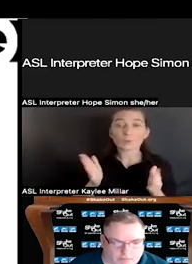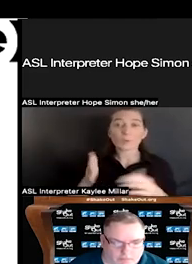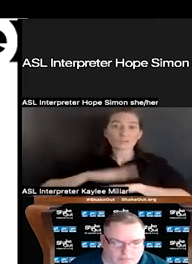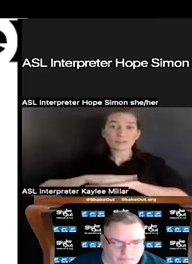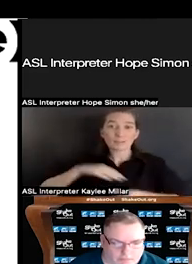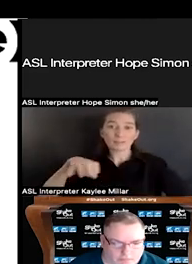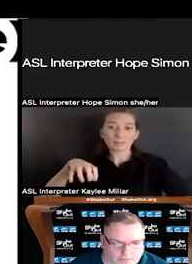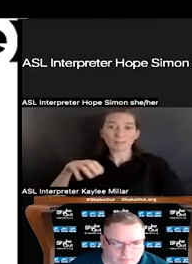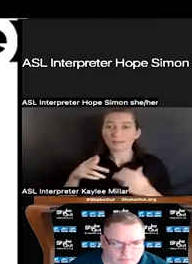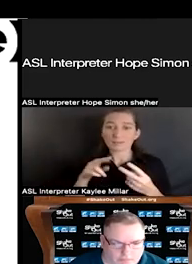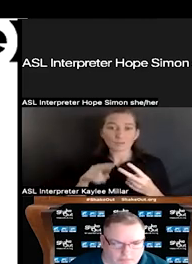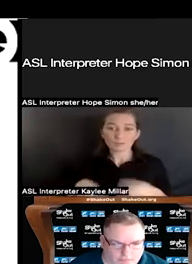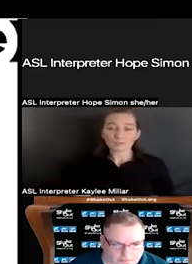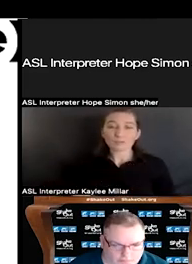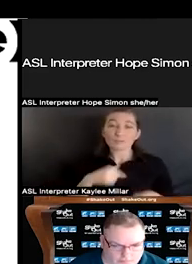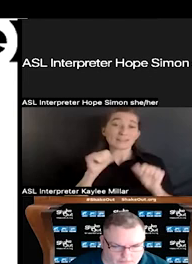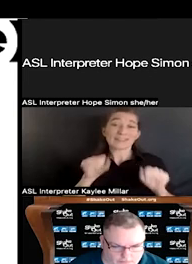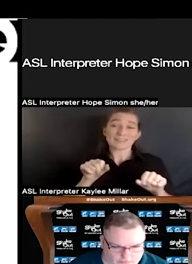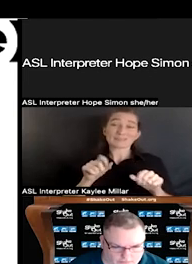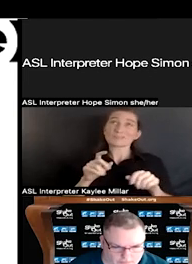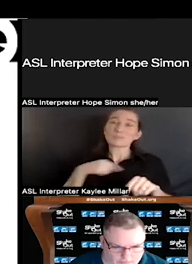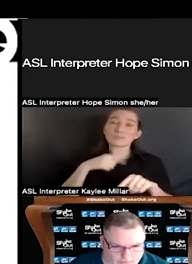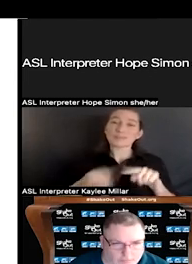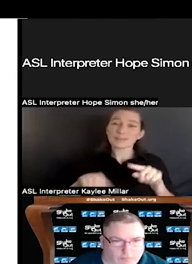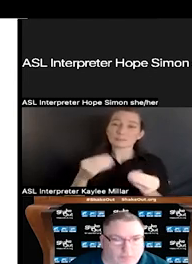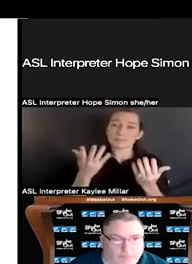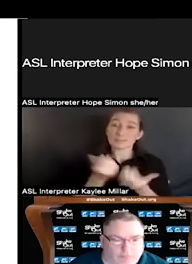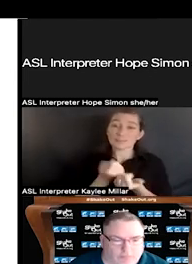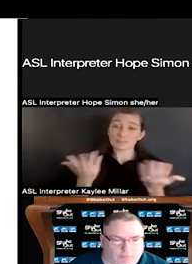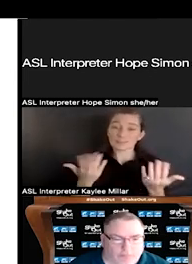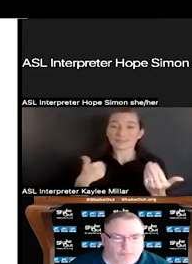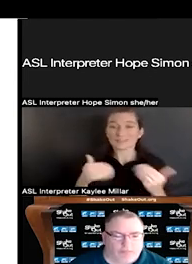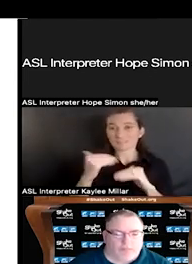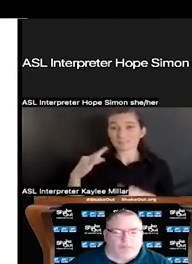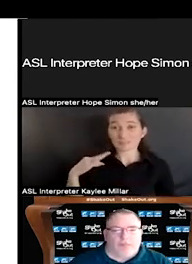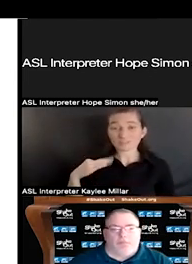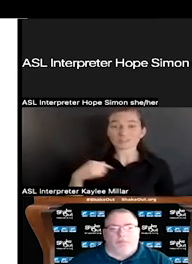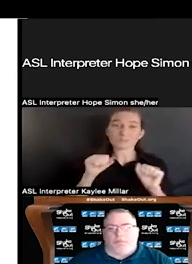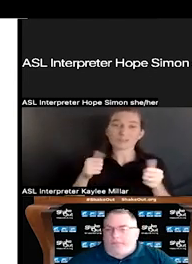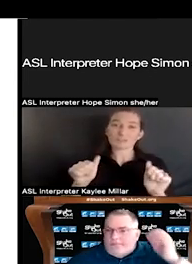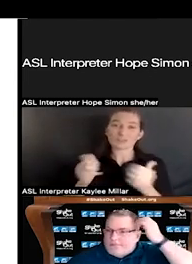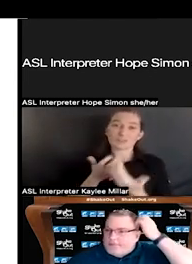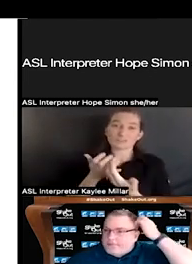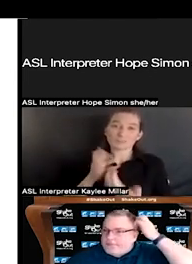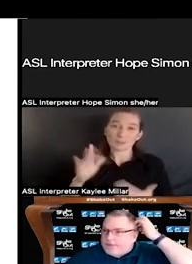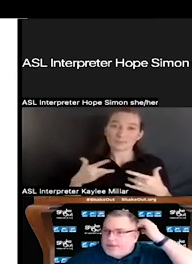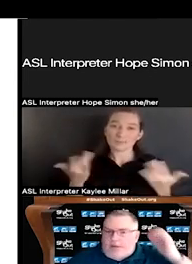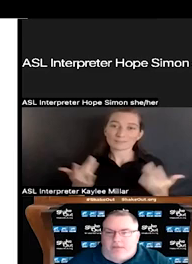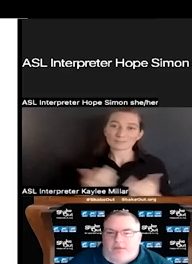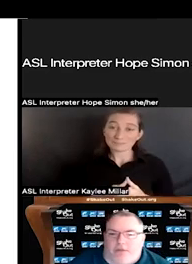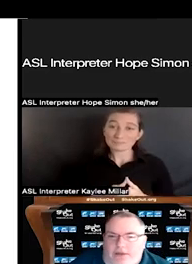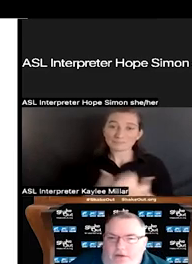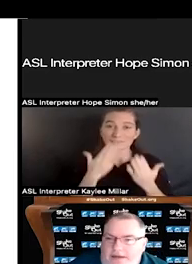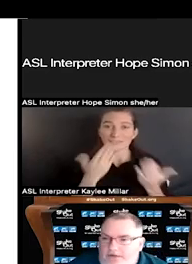everything, but within the limits of the number of volunteers we have available, we would certainly try to accommodate. Thank